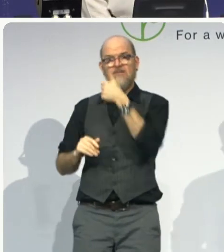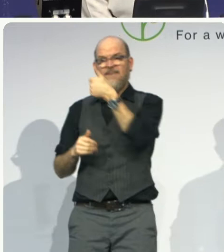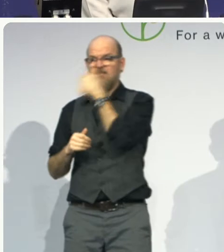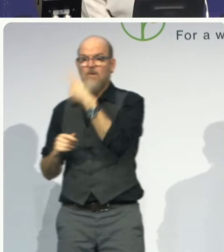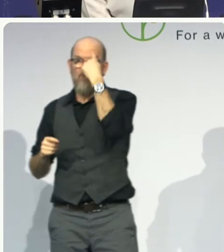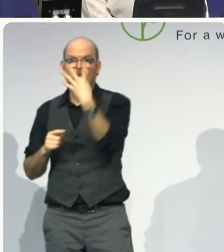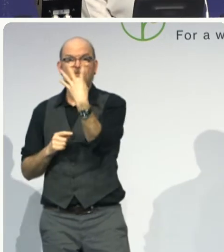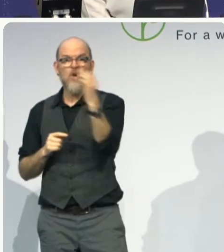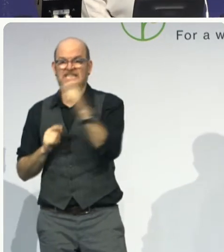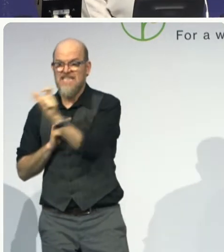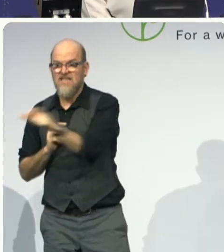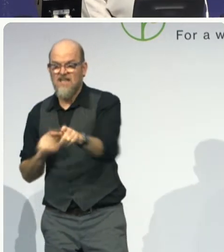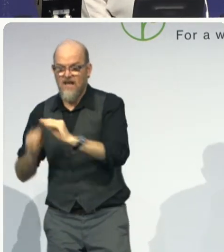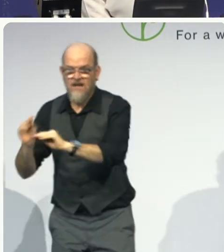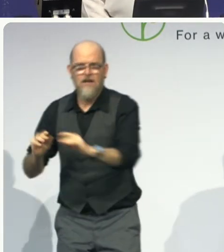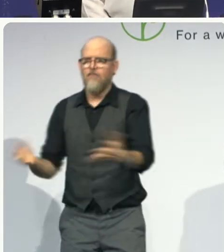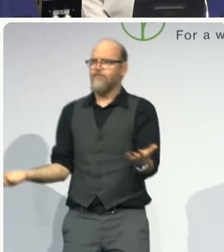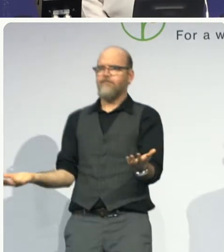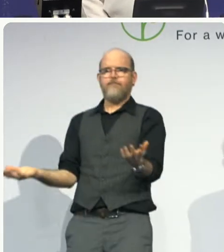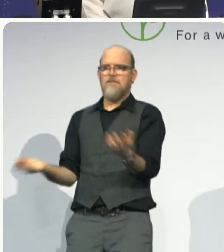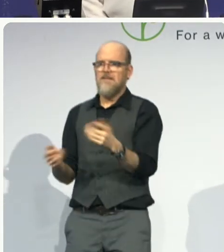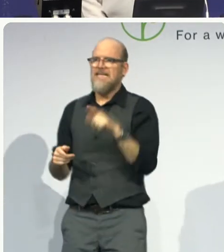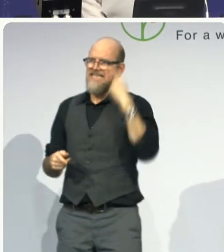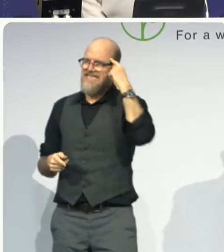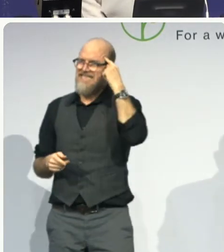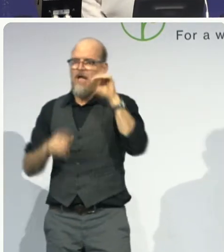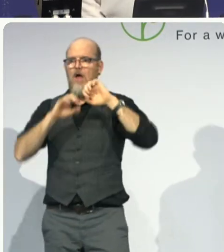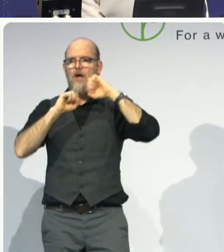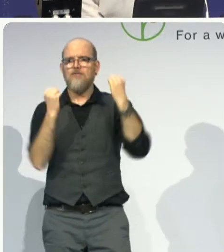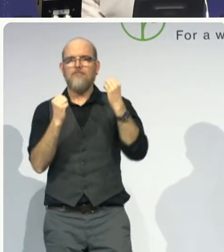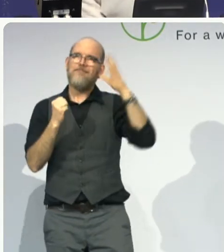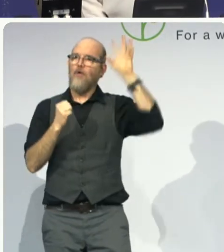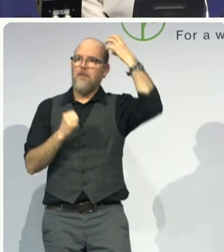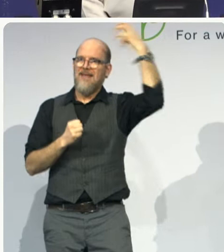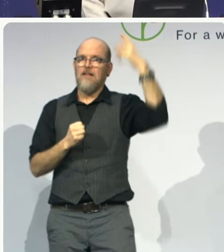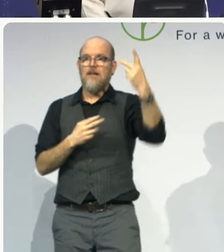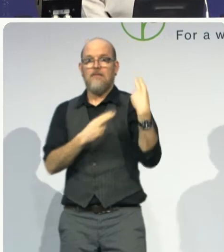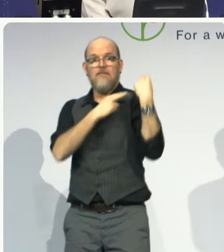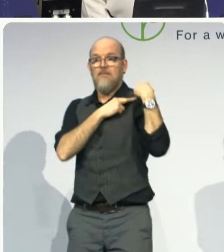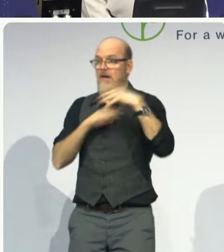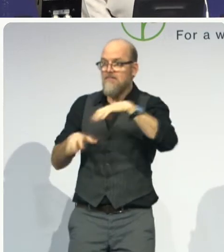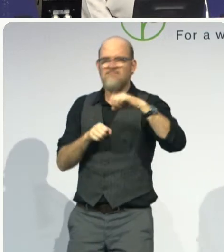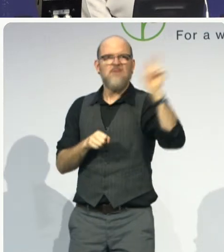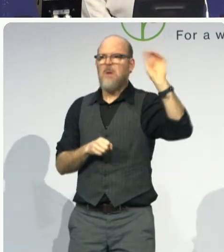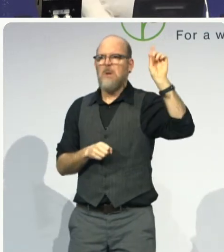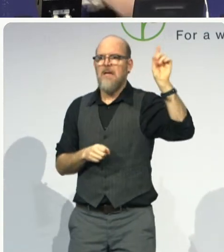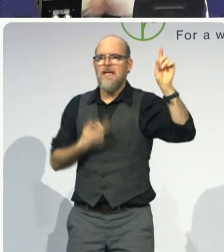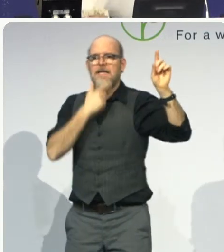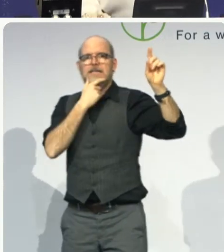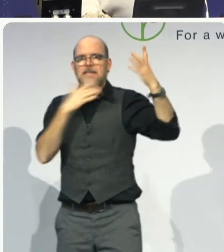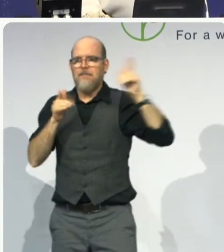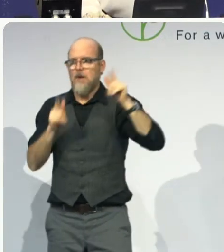Therefore, until the state assumes its responsibility, ADISA's inclusive education program seeks to fill that gap.